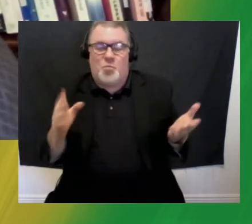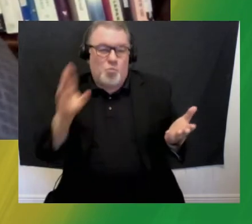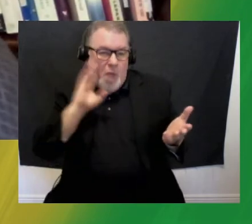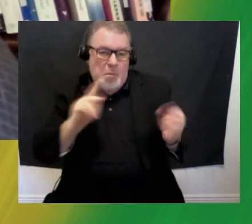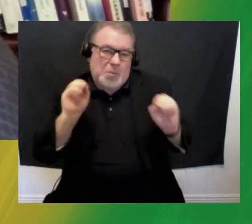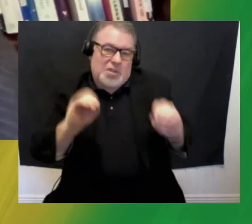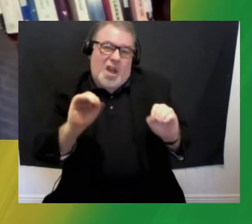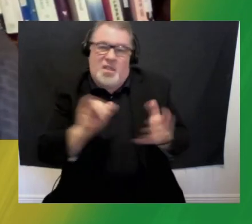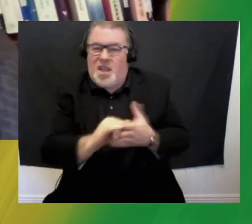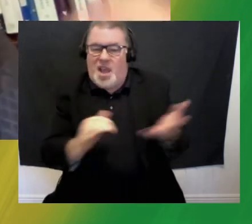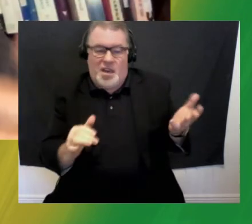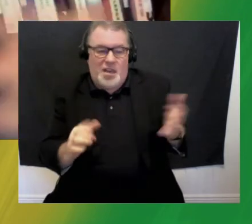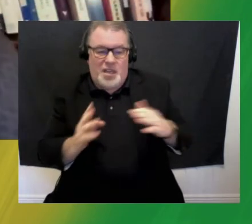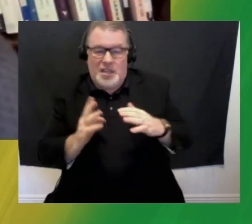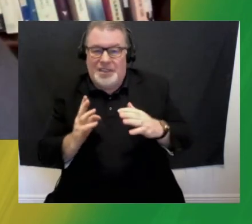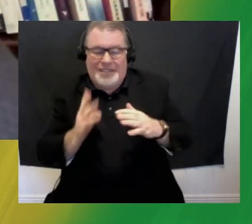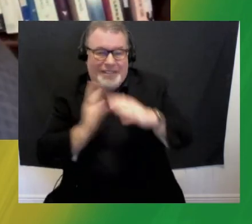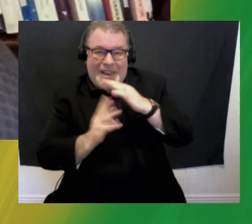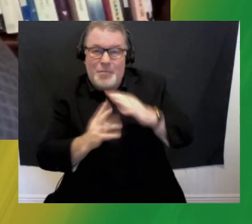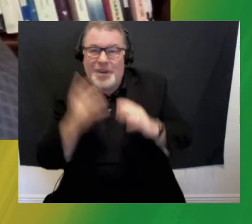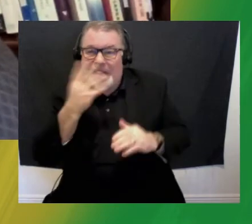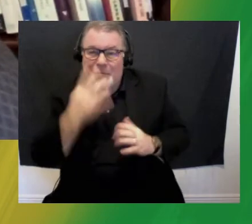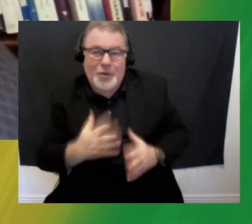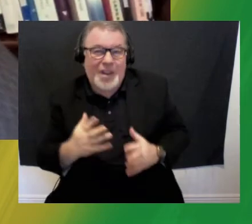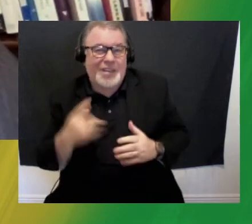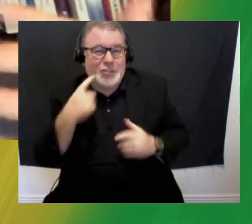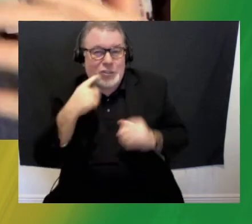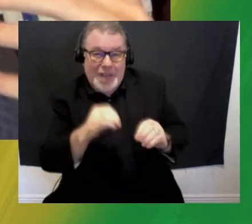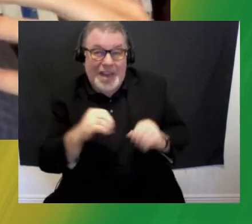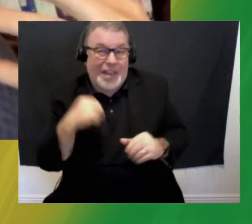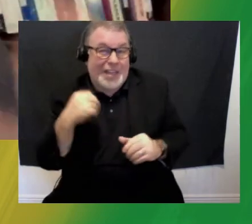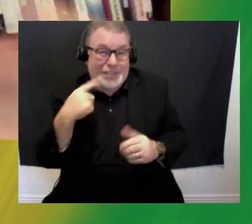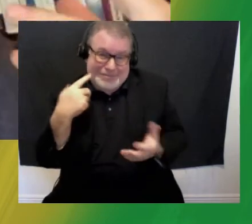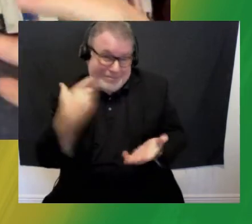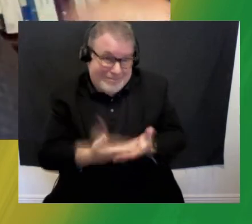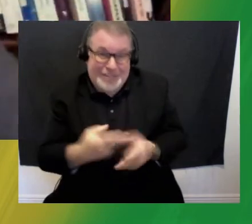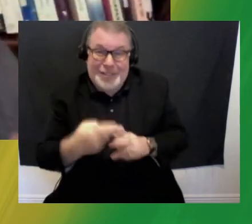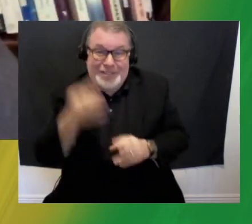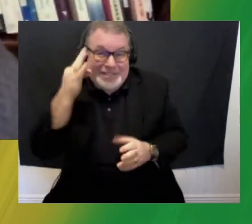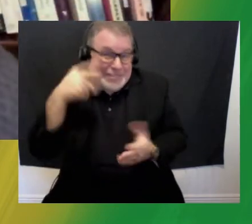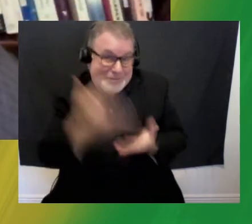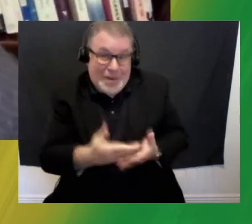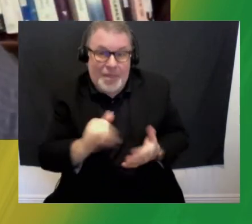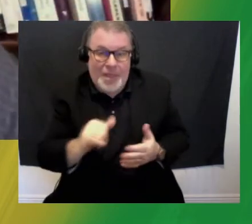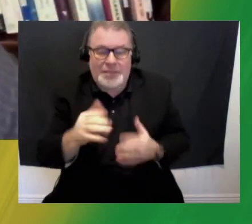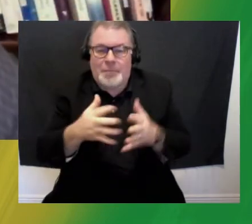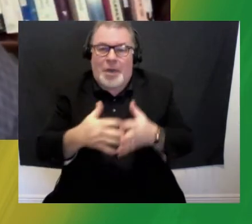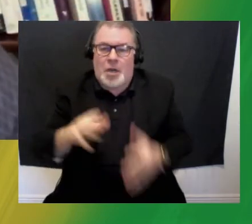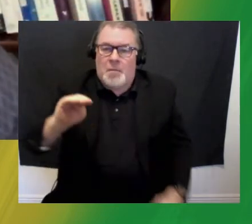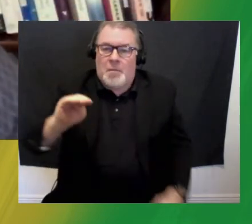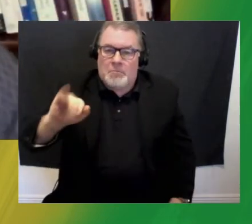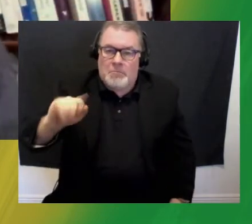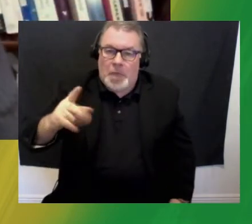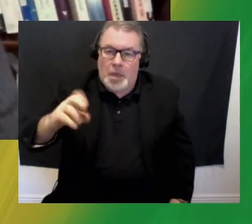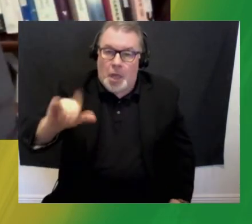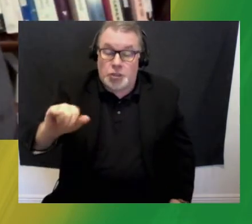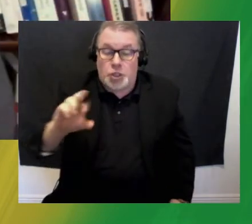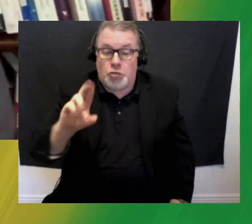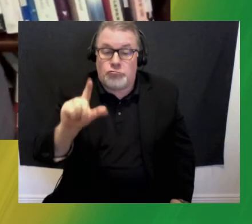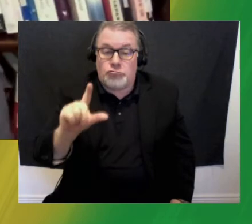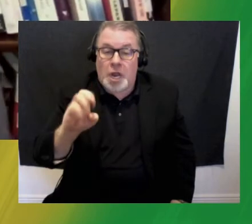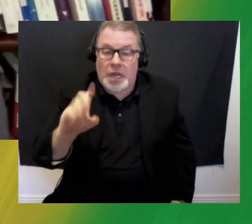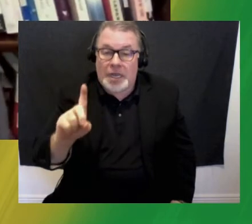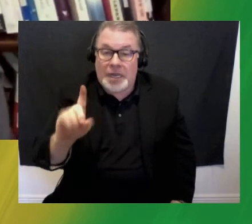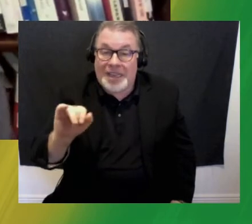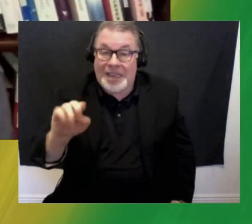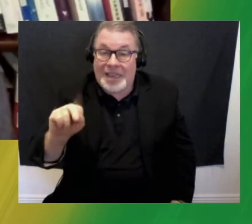folks were taught that, immigrants that just came here being taught that as soon as they come, right? I mean, that's the American mythology of rugged individualism. Well, if I teach